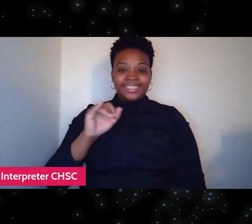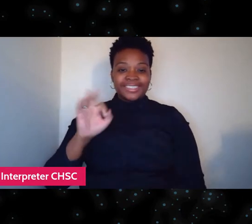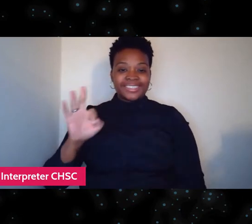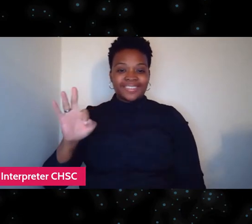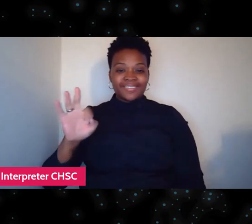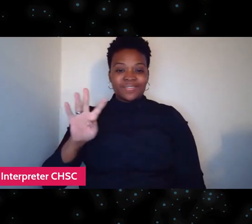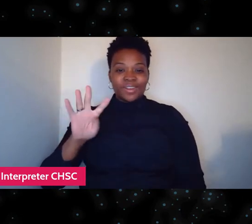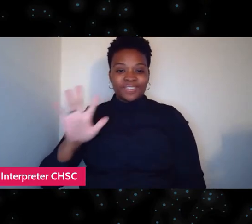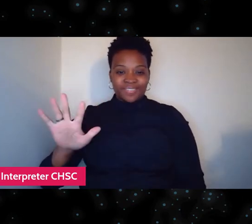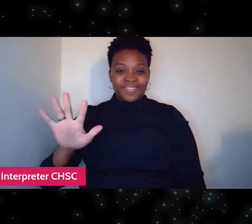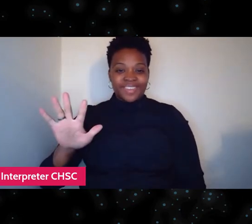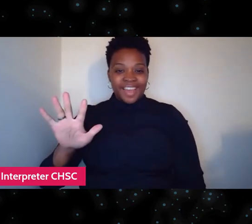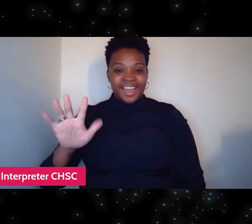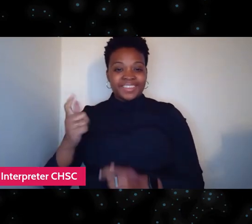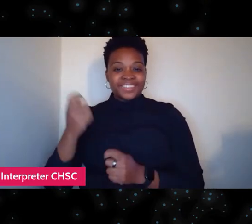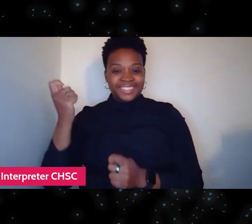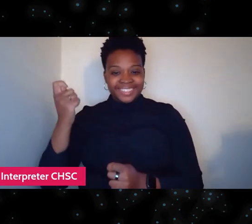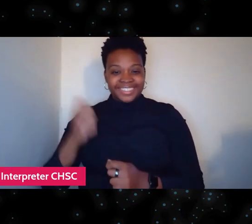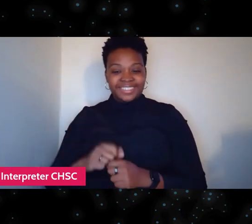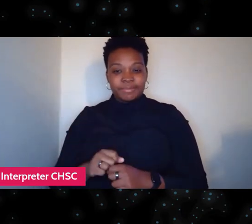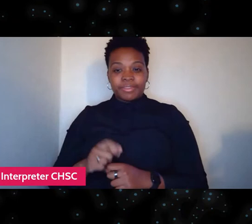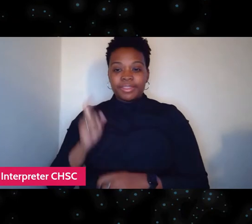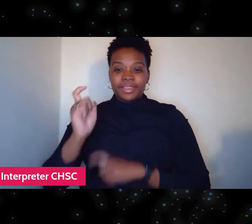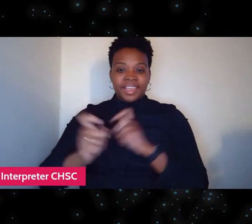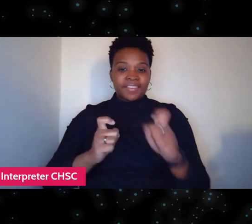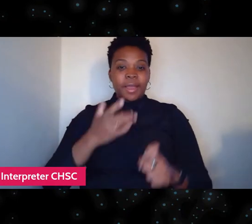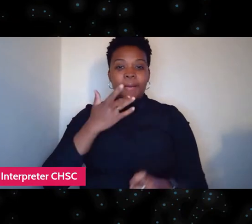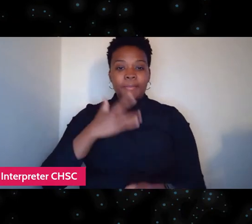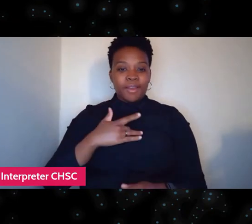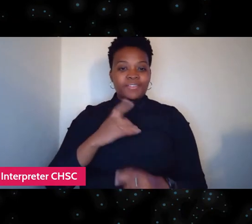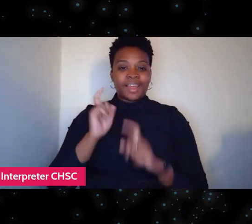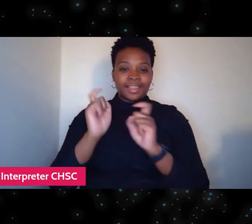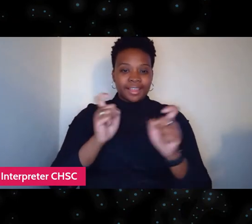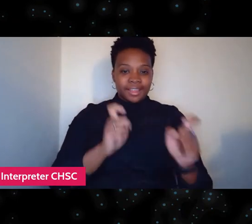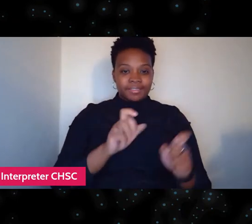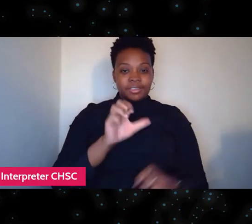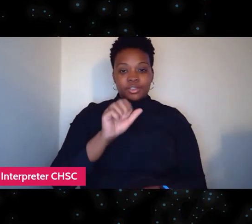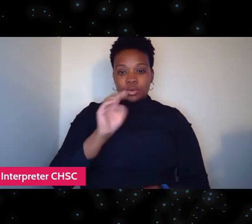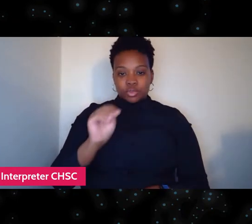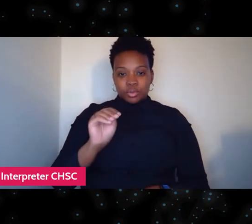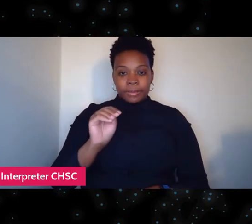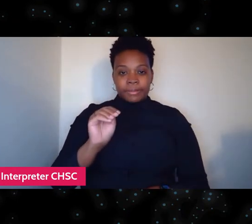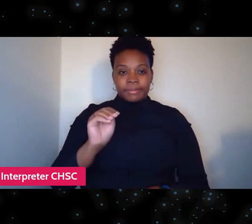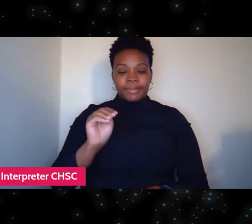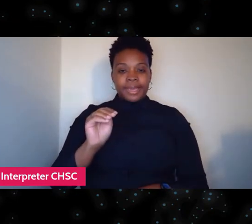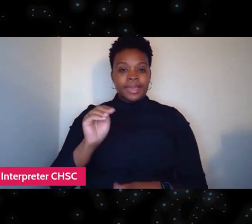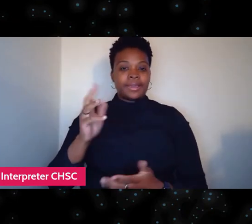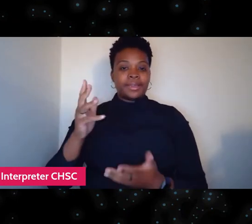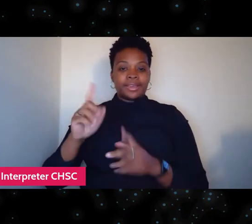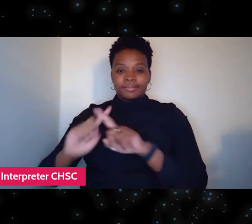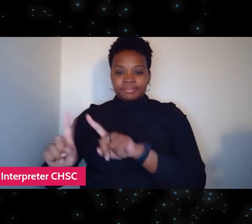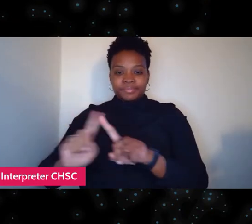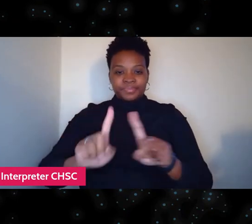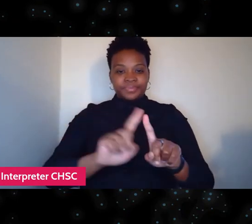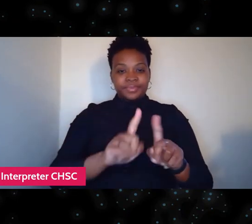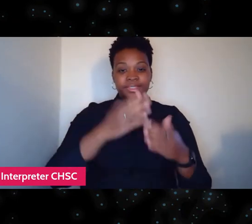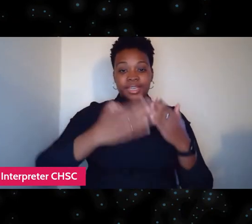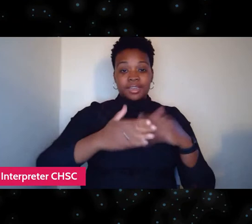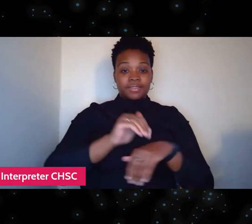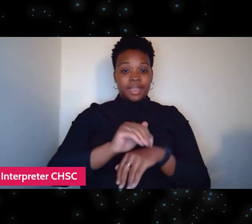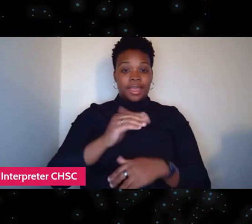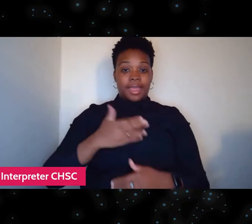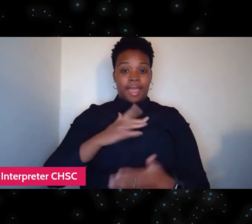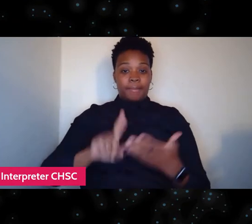Streams. We've been handing out birthday presents all day through social media channels. And at the end of tonight's happy hour, we